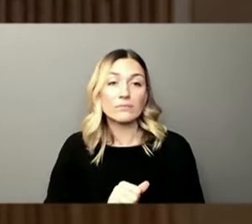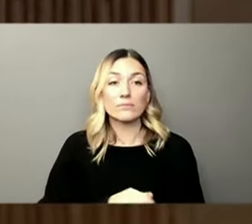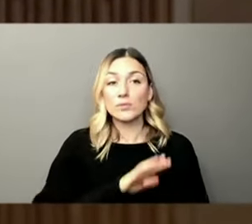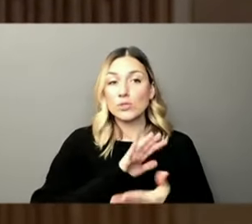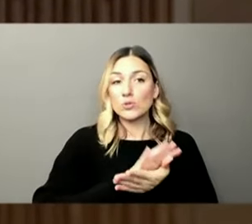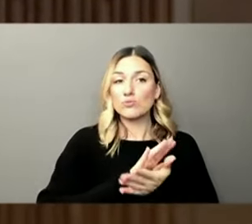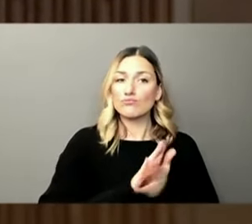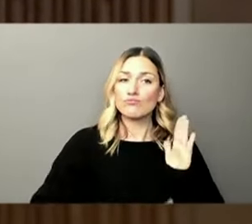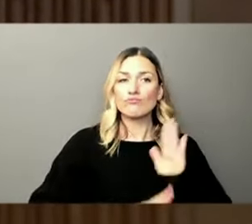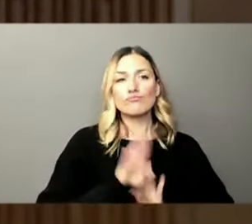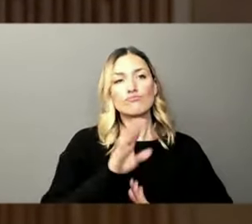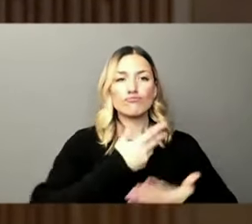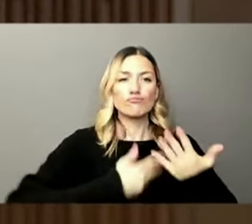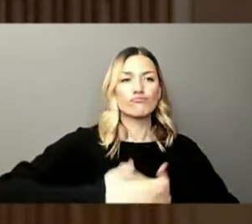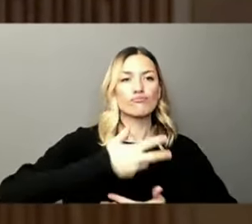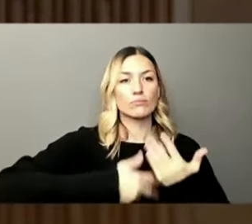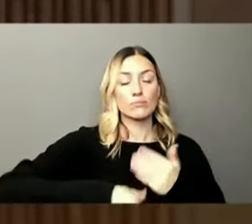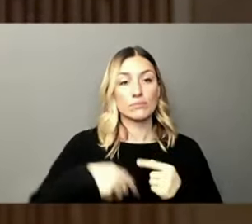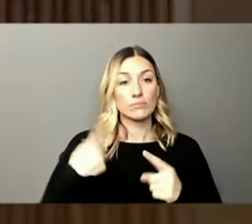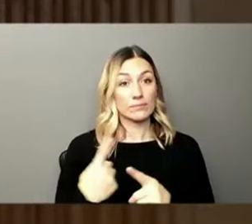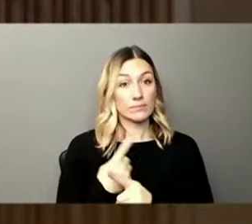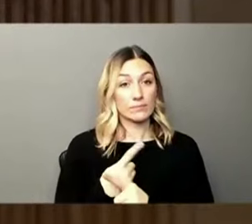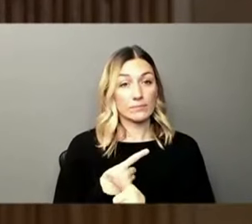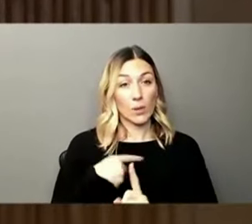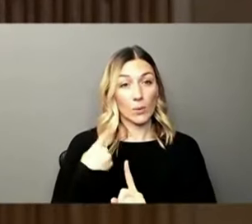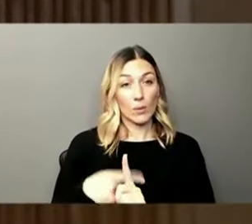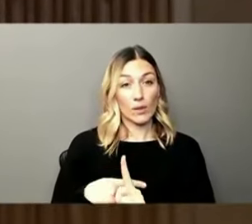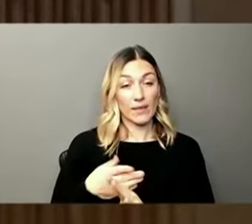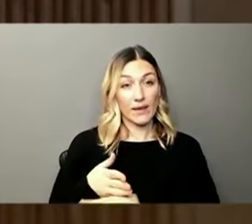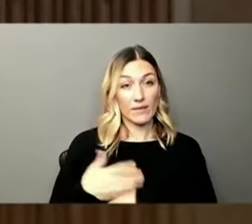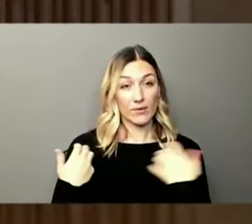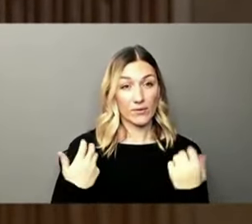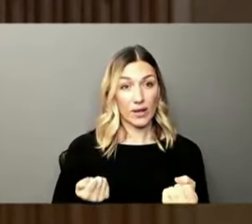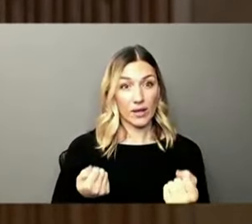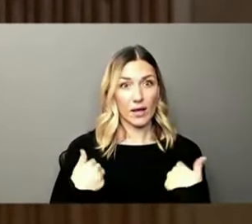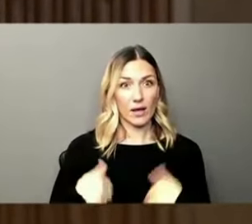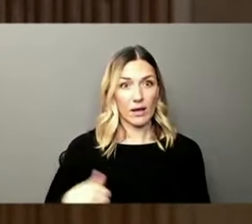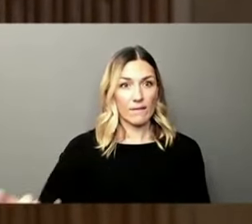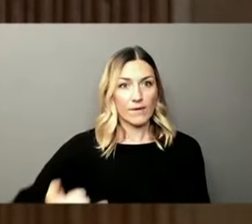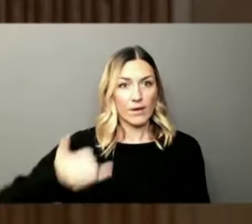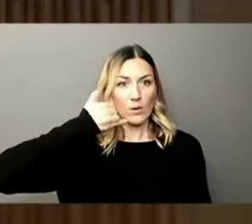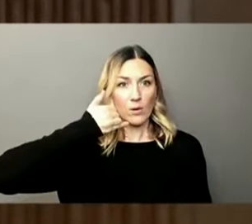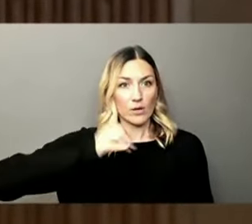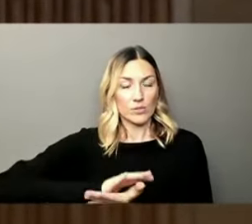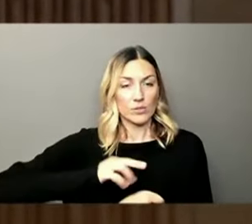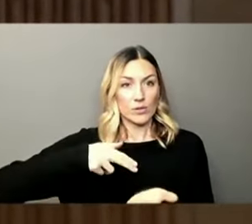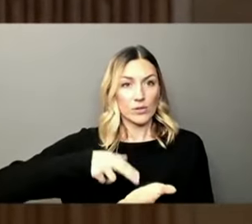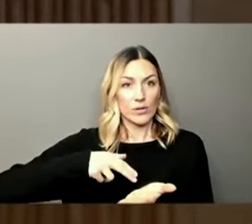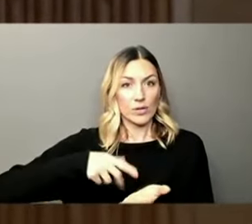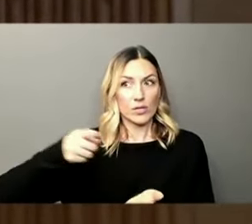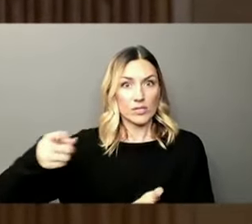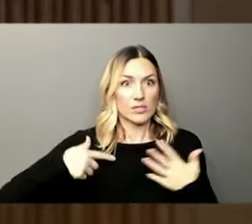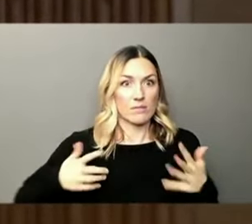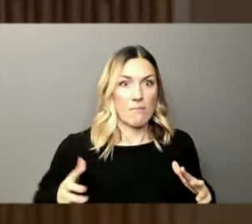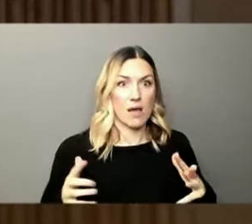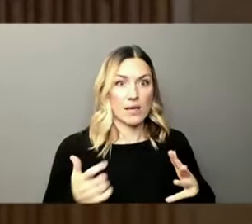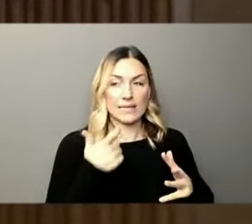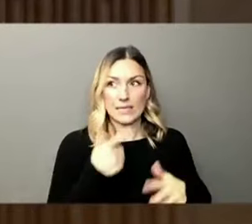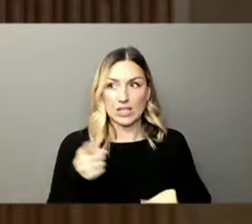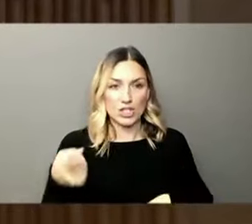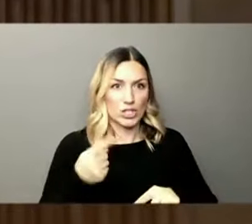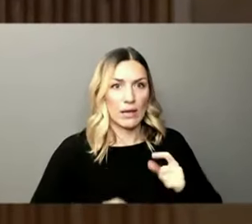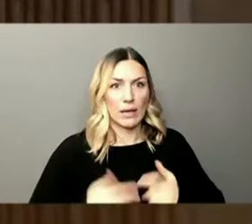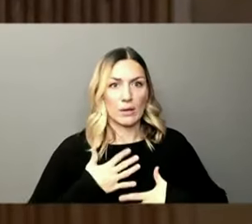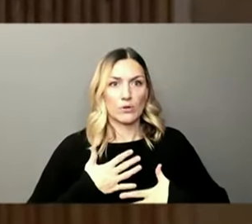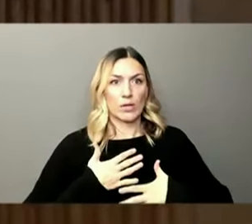robust social life. A month following her recovery, I received a panicked phone call from the school nurse saying my child was short of breath, her